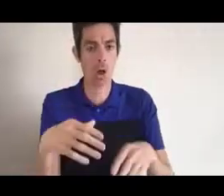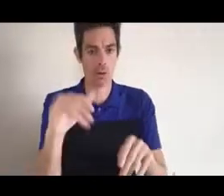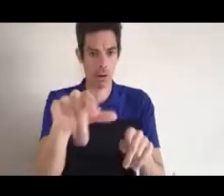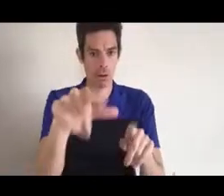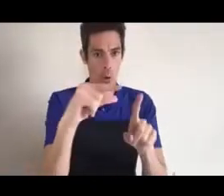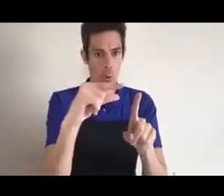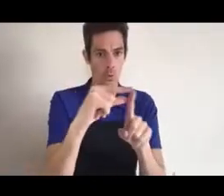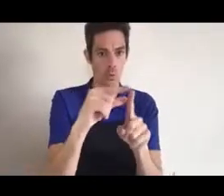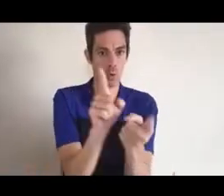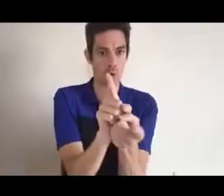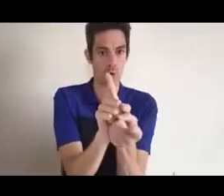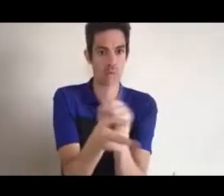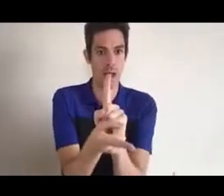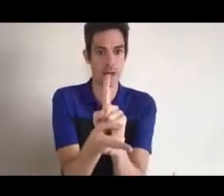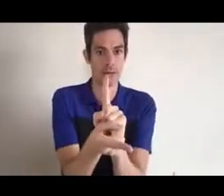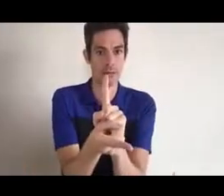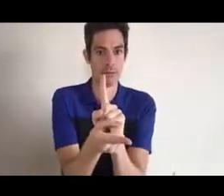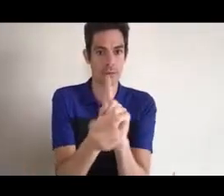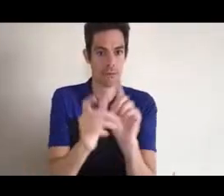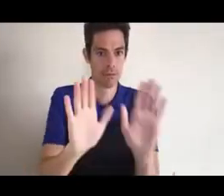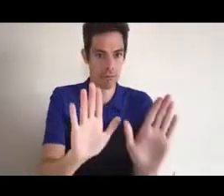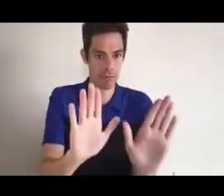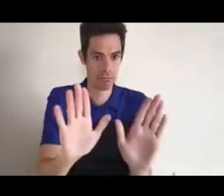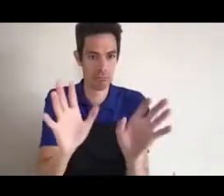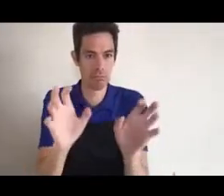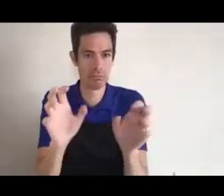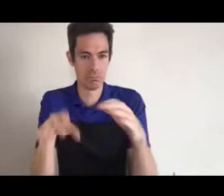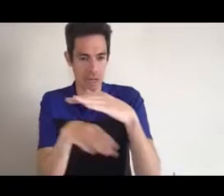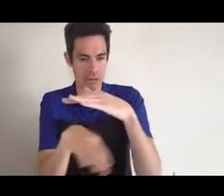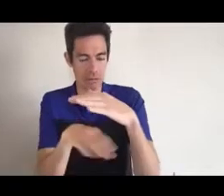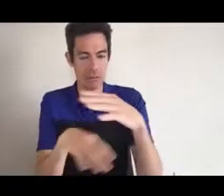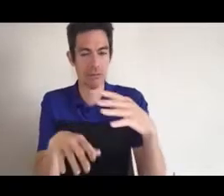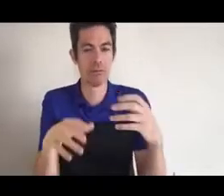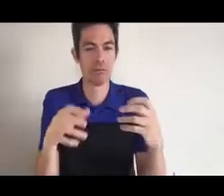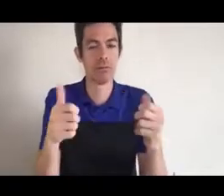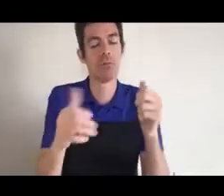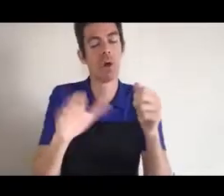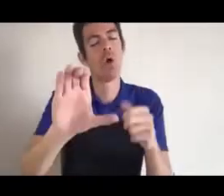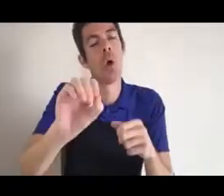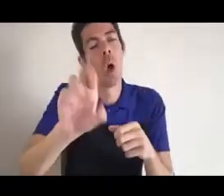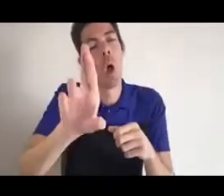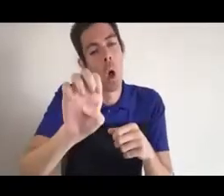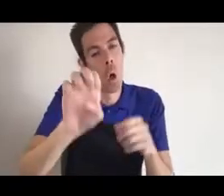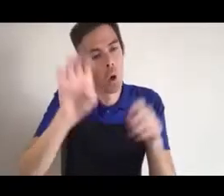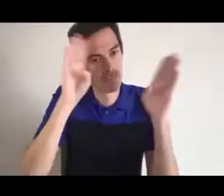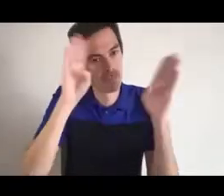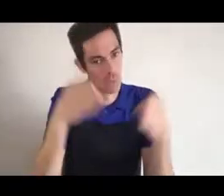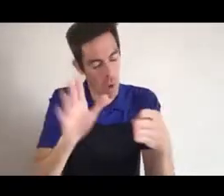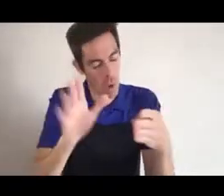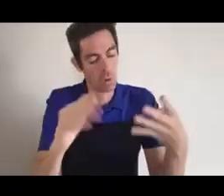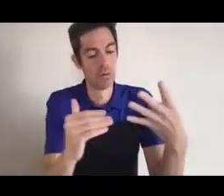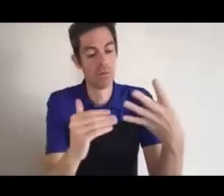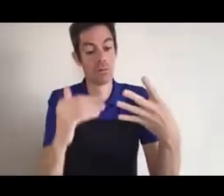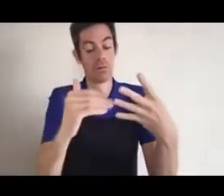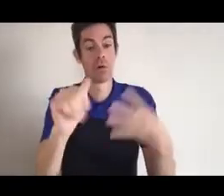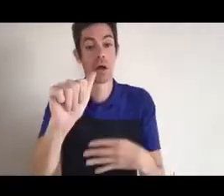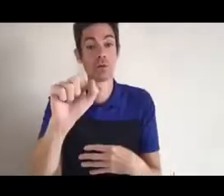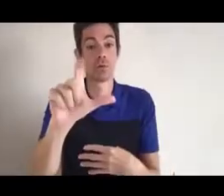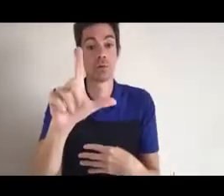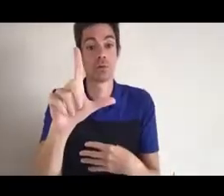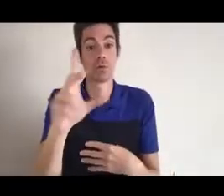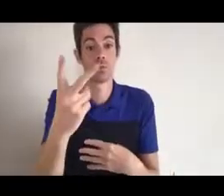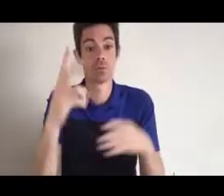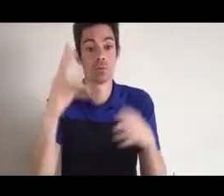first level is really focused on that word translation. So that's just kind of the basics, core